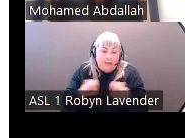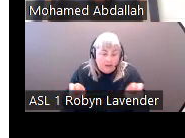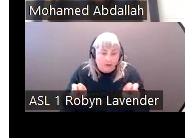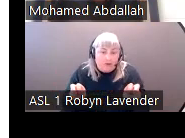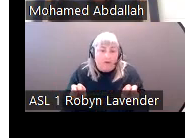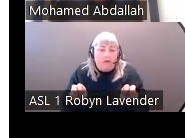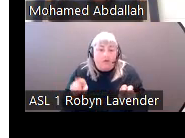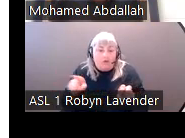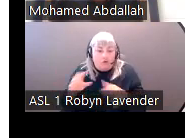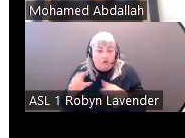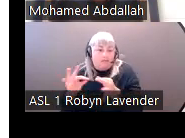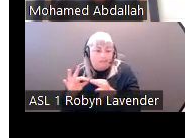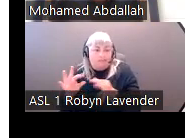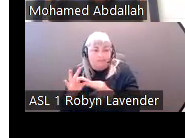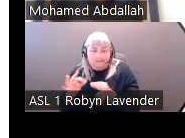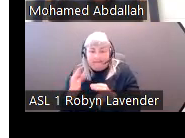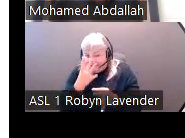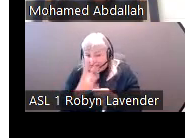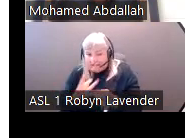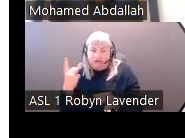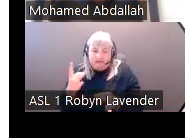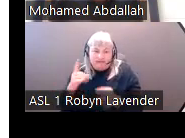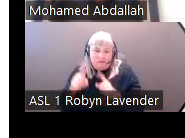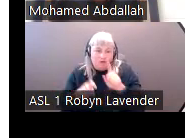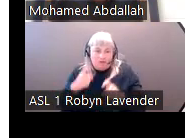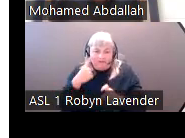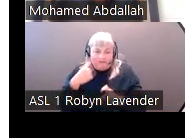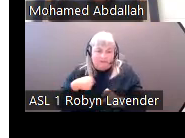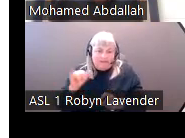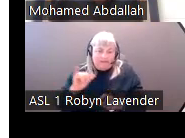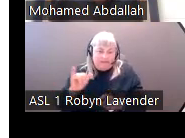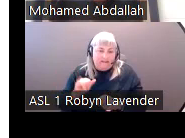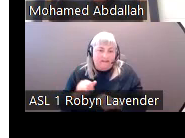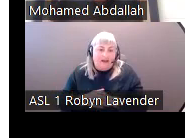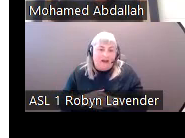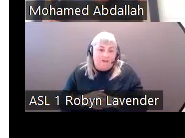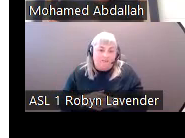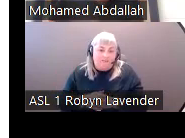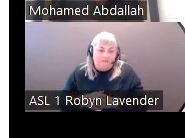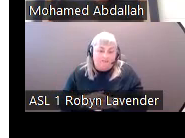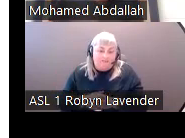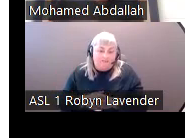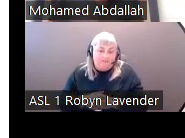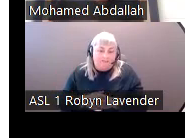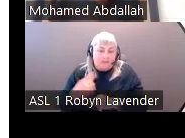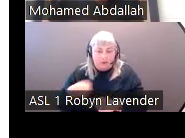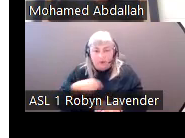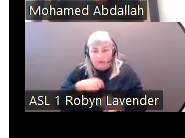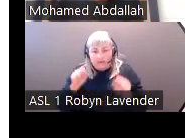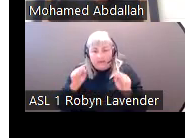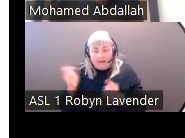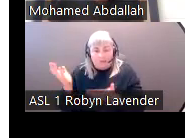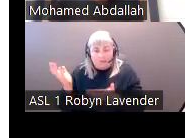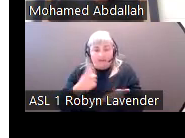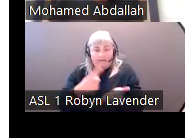like you've raised some really interesting questions for me anyway. And we can bring the discussion.